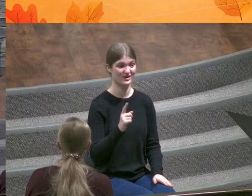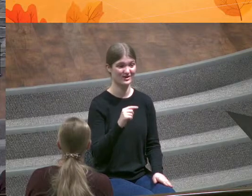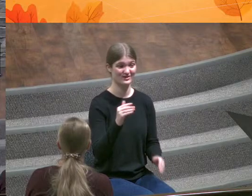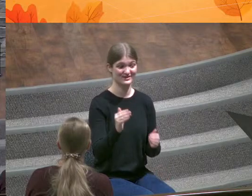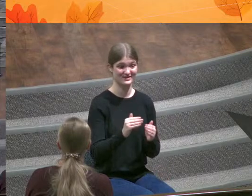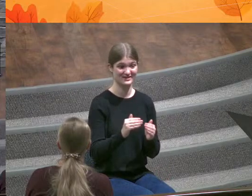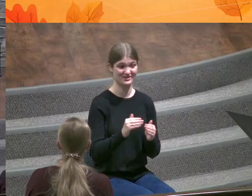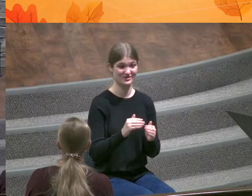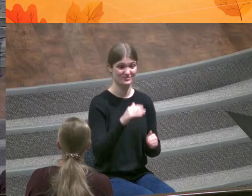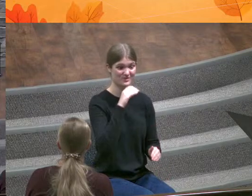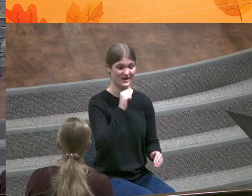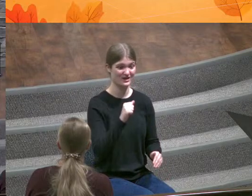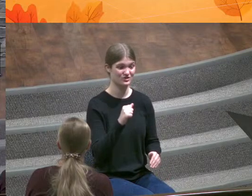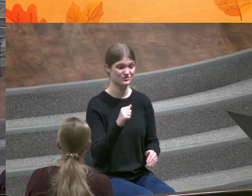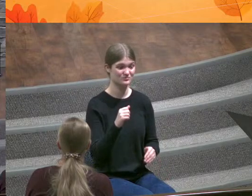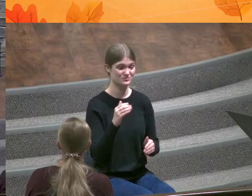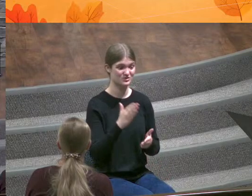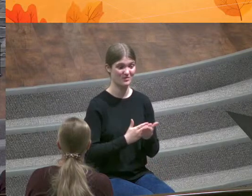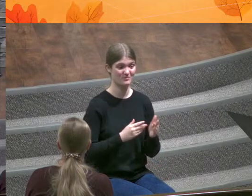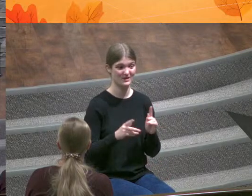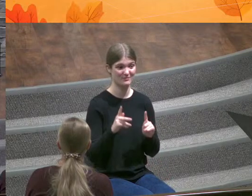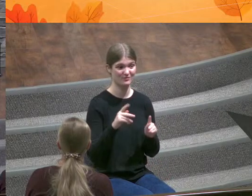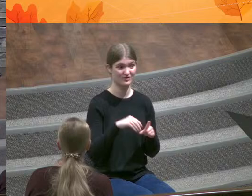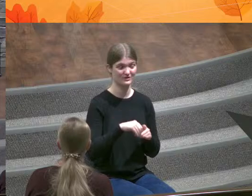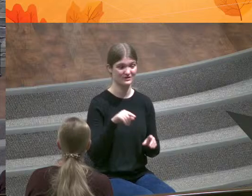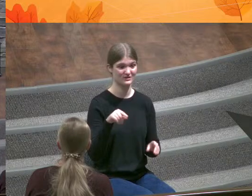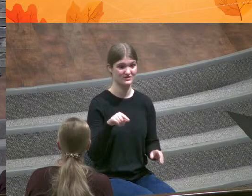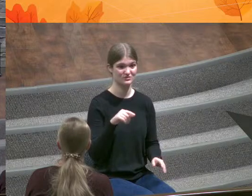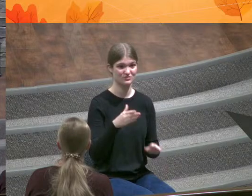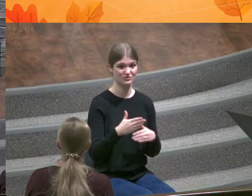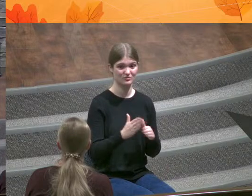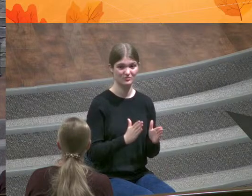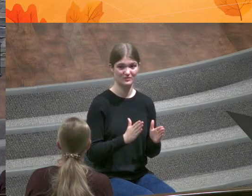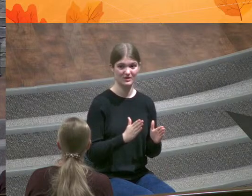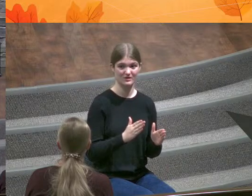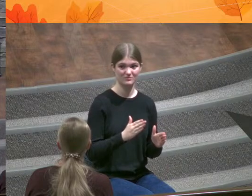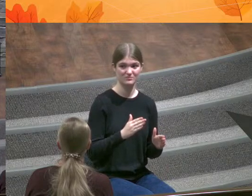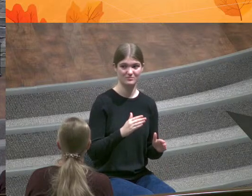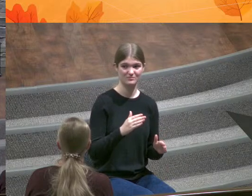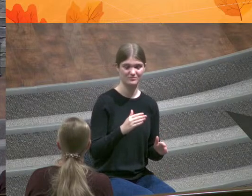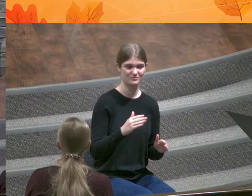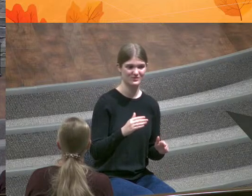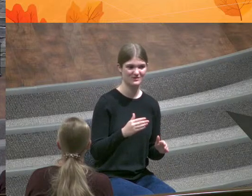Between my and their ages 14 and 34.